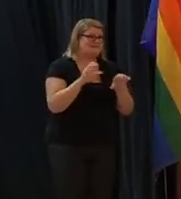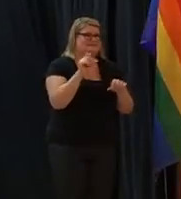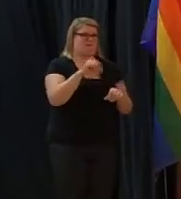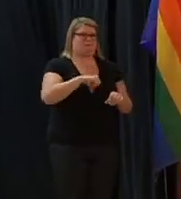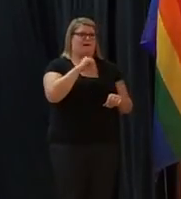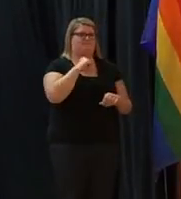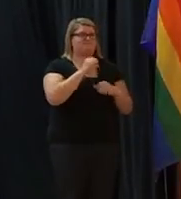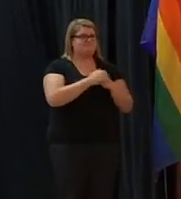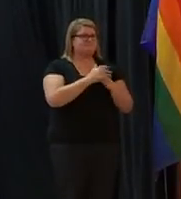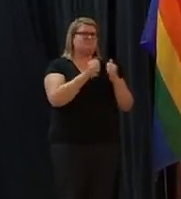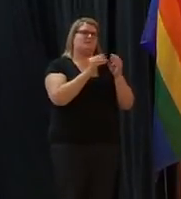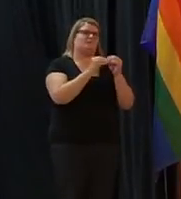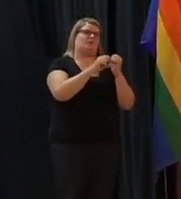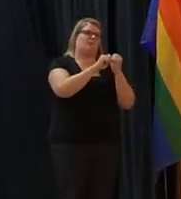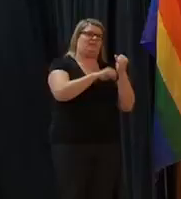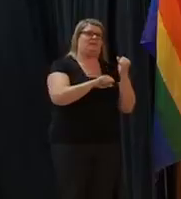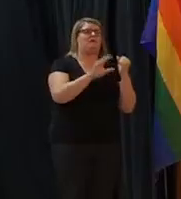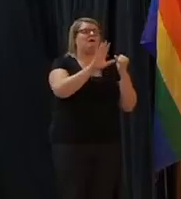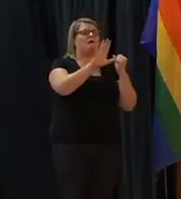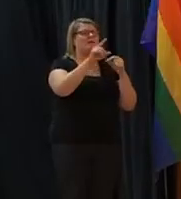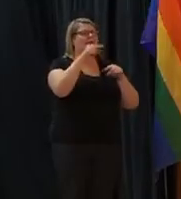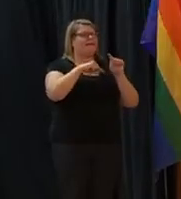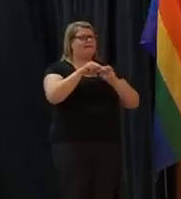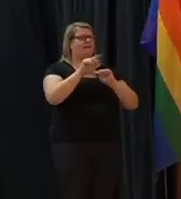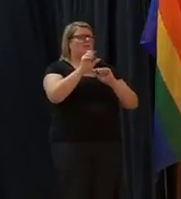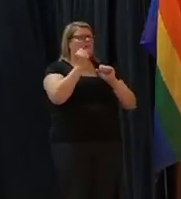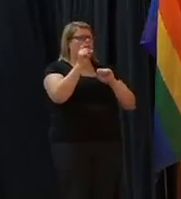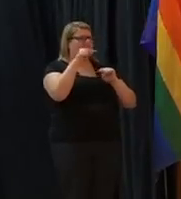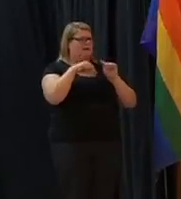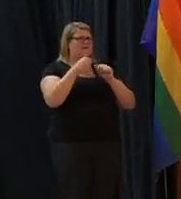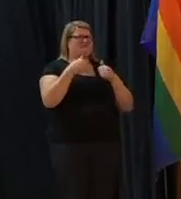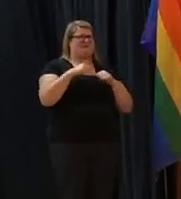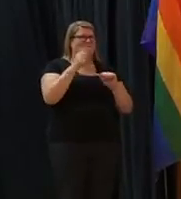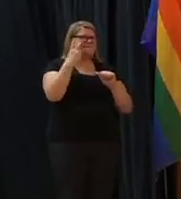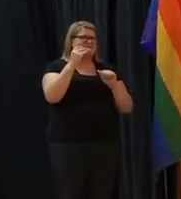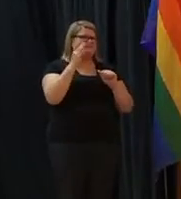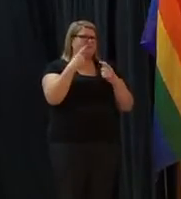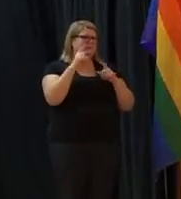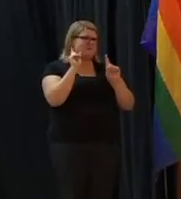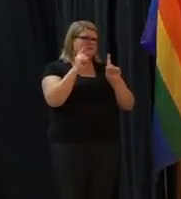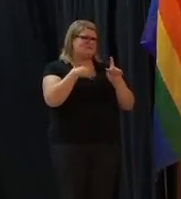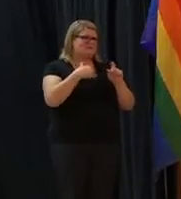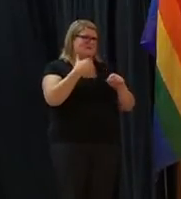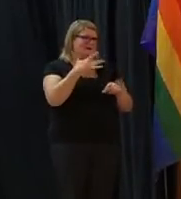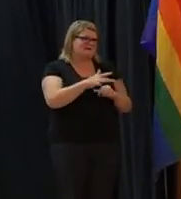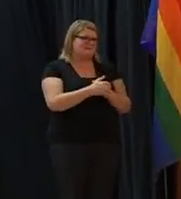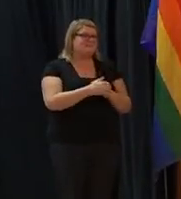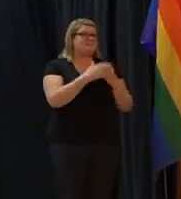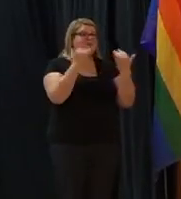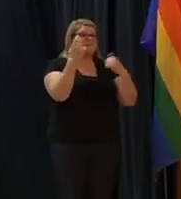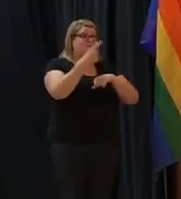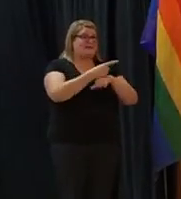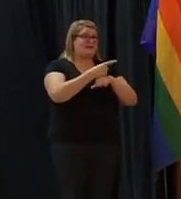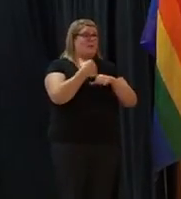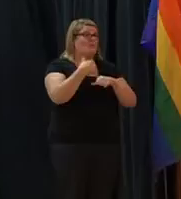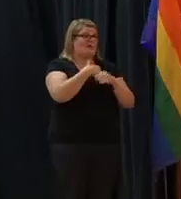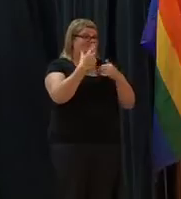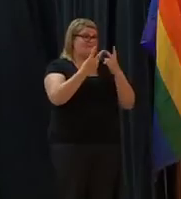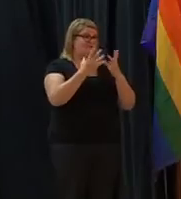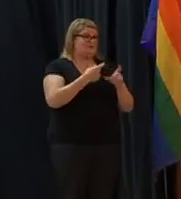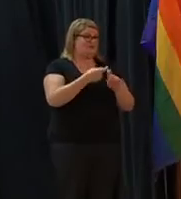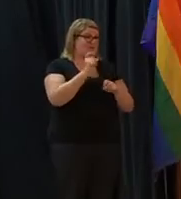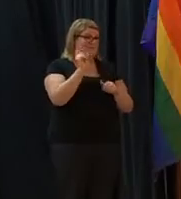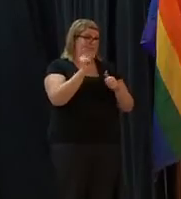Now, without further ado, actually, let's see. I'm gonna try this, so let's see if it works. Wish me luck. Today we have visitors